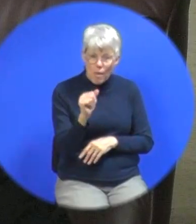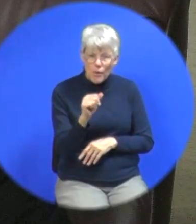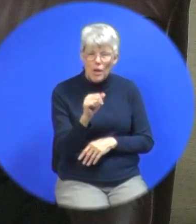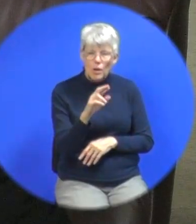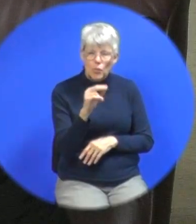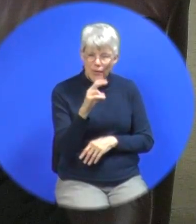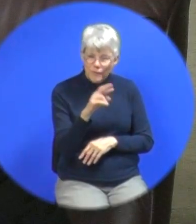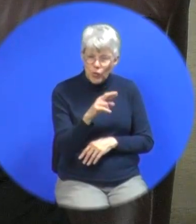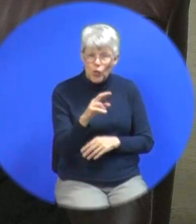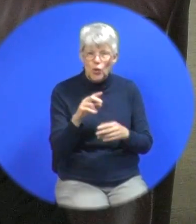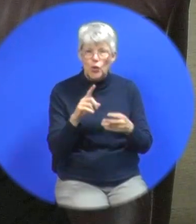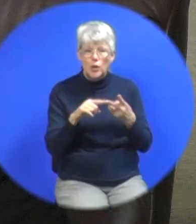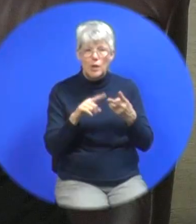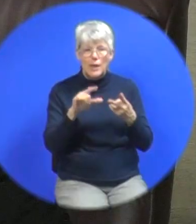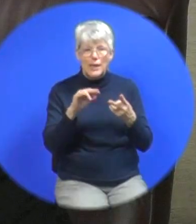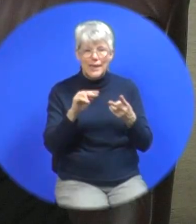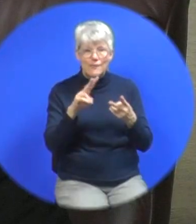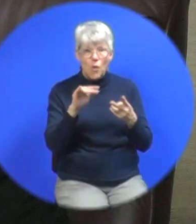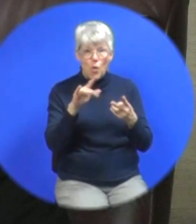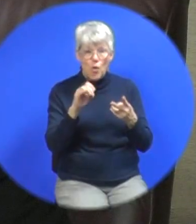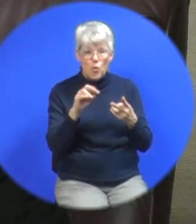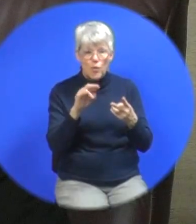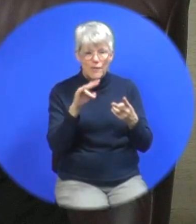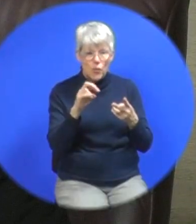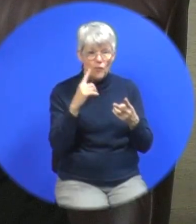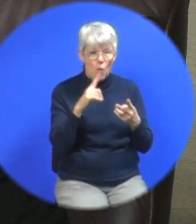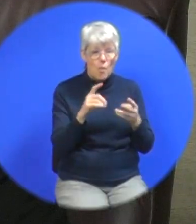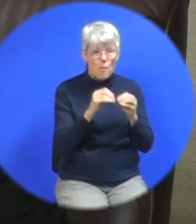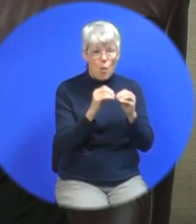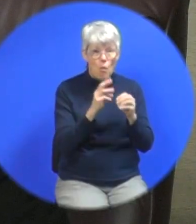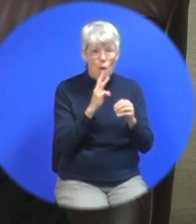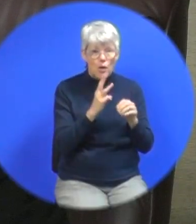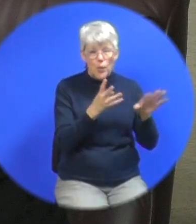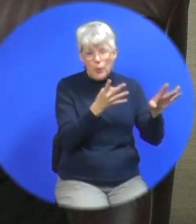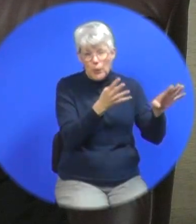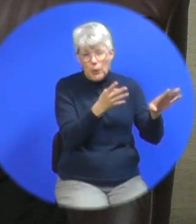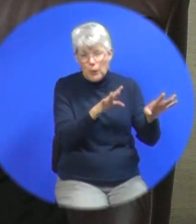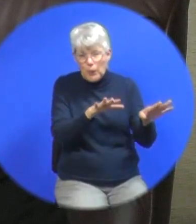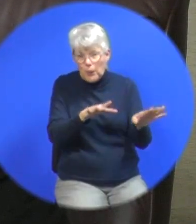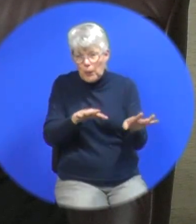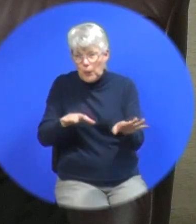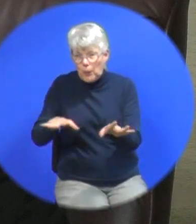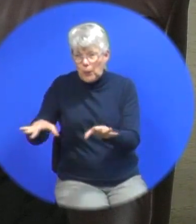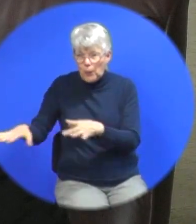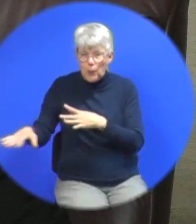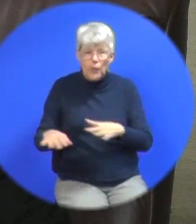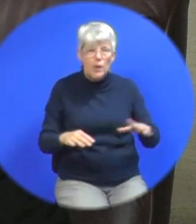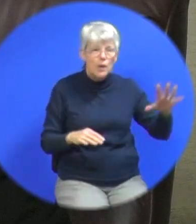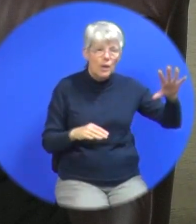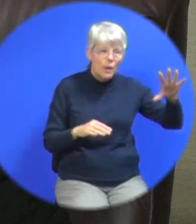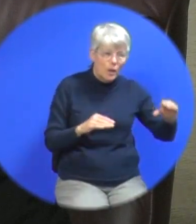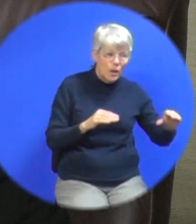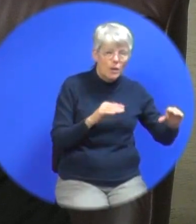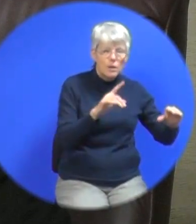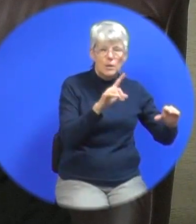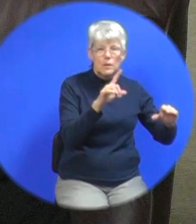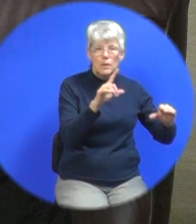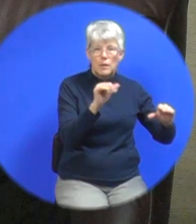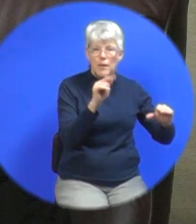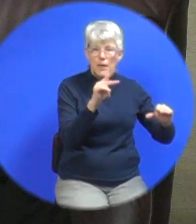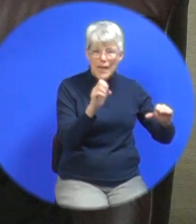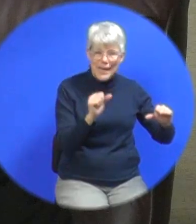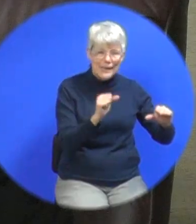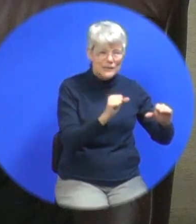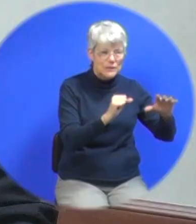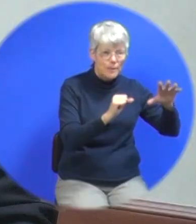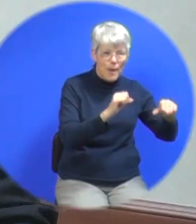which means they'll actually have to get more water down there. They've got to draw Lake James down, Lake Roadhiss, Lake Lookout to get it into Lake Norman. Is